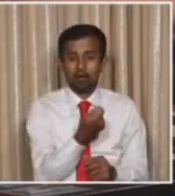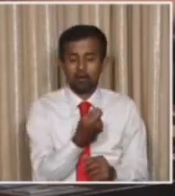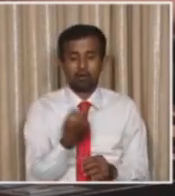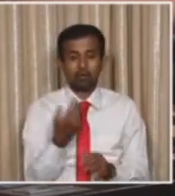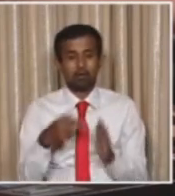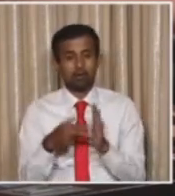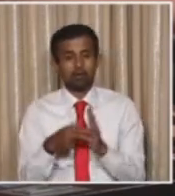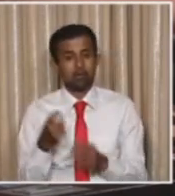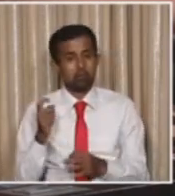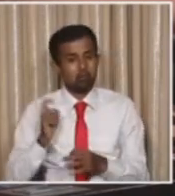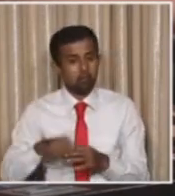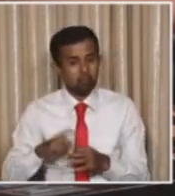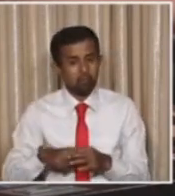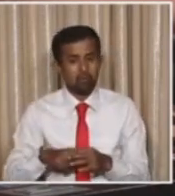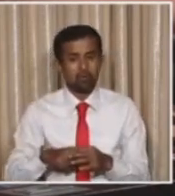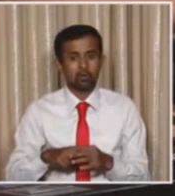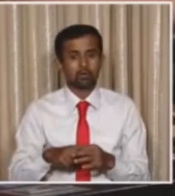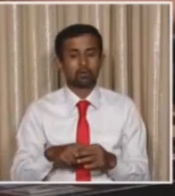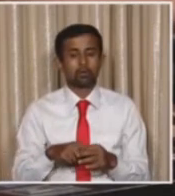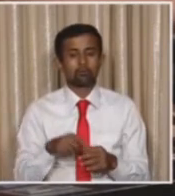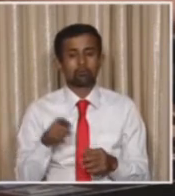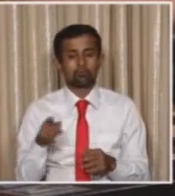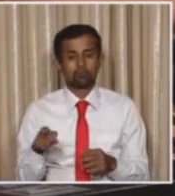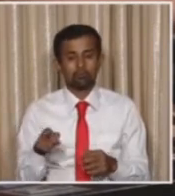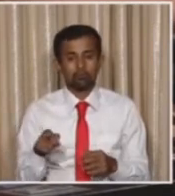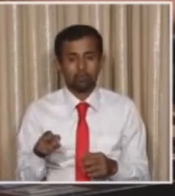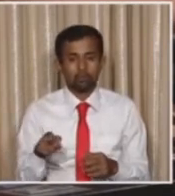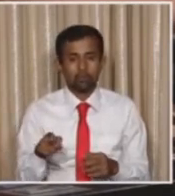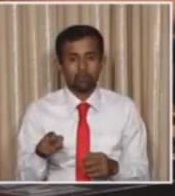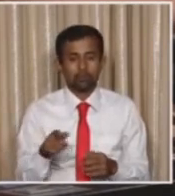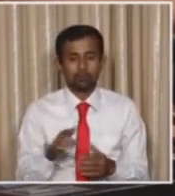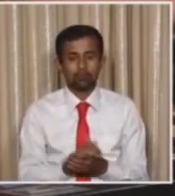the cornerstone reason for the economic crisis is because